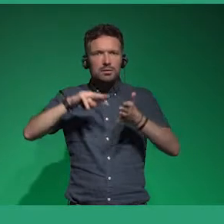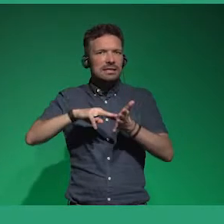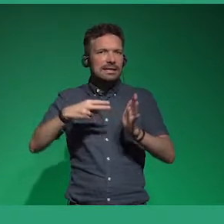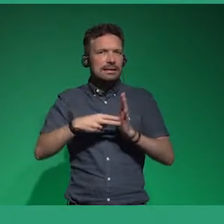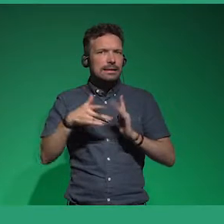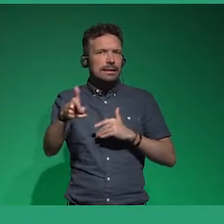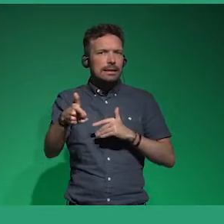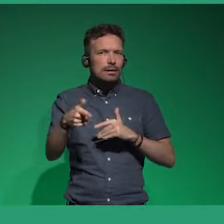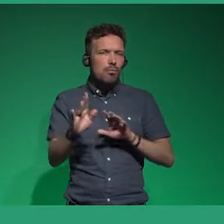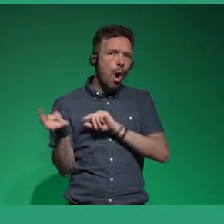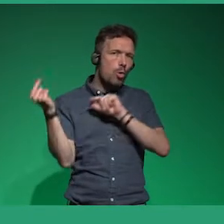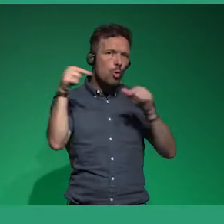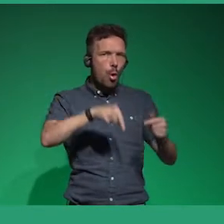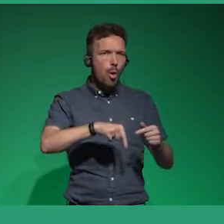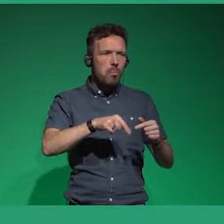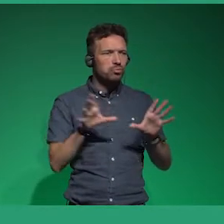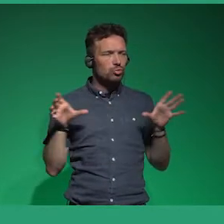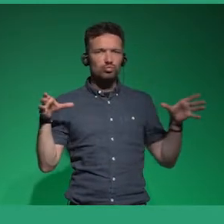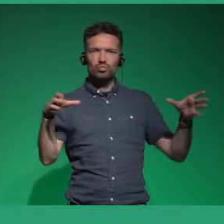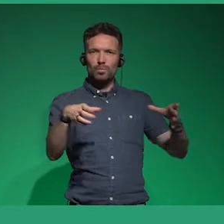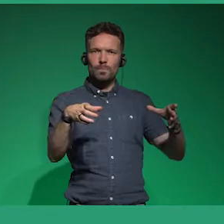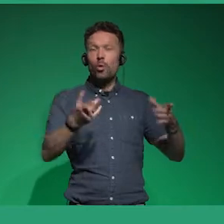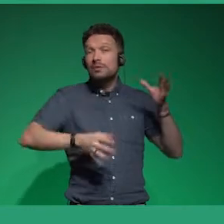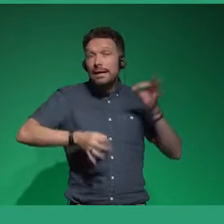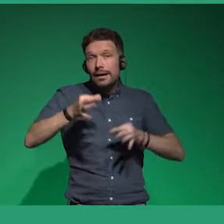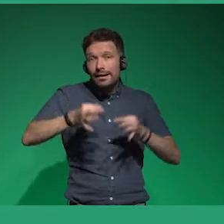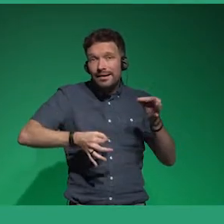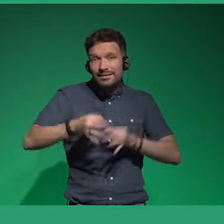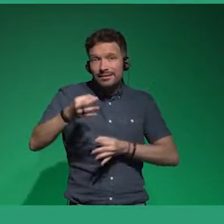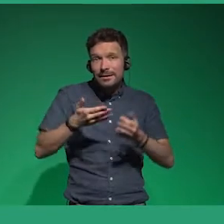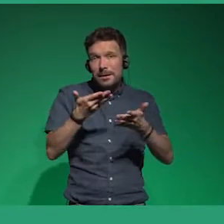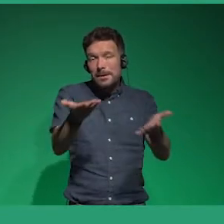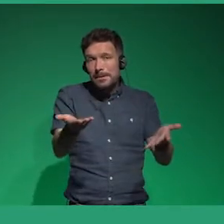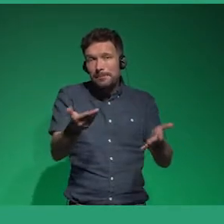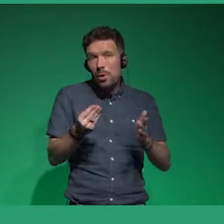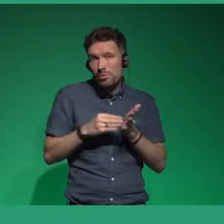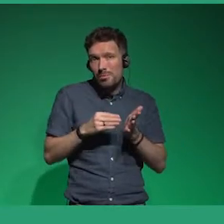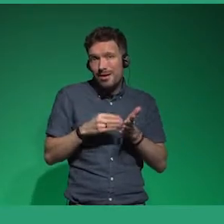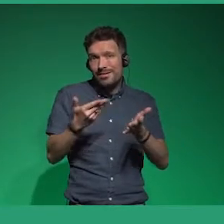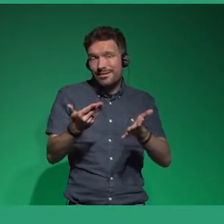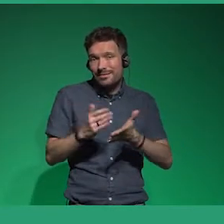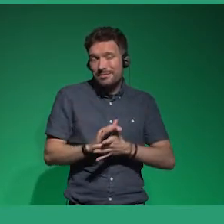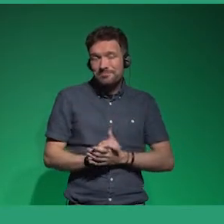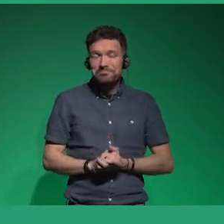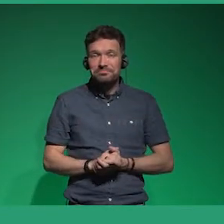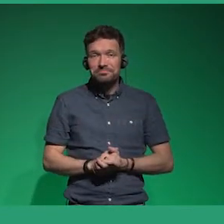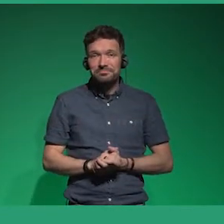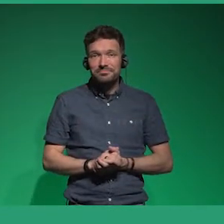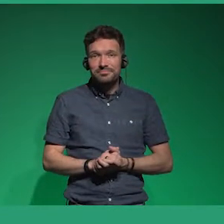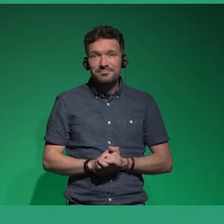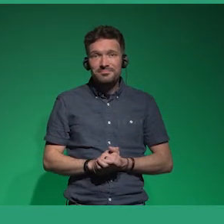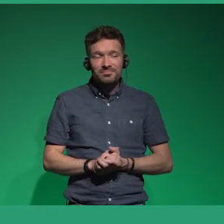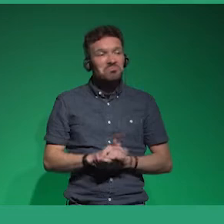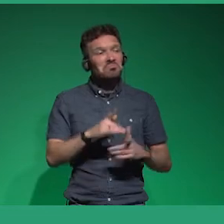theater also, and then also can be the scientist itself that make